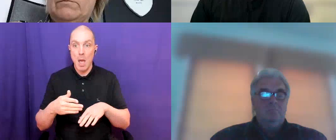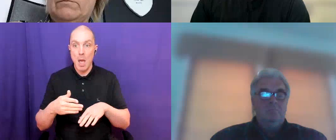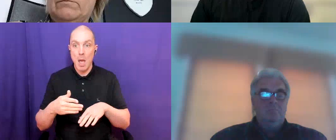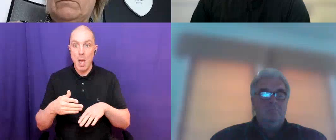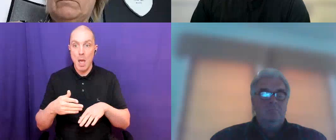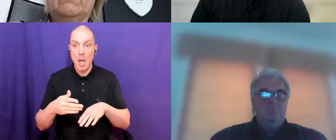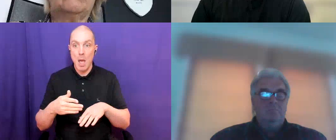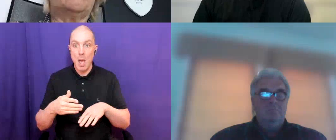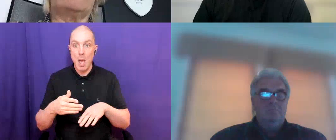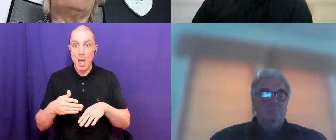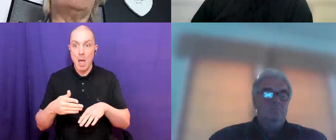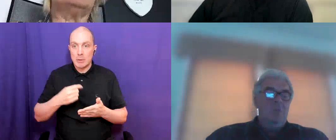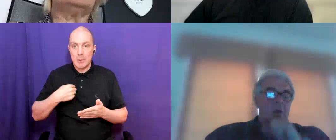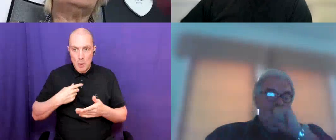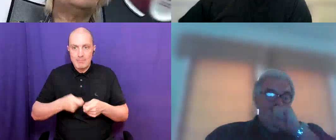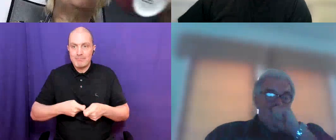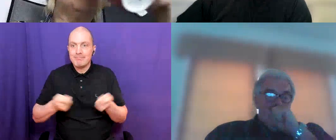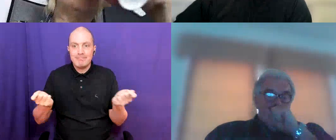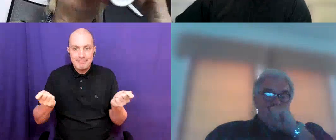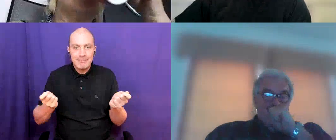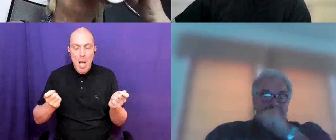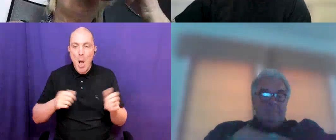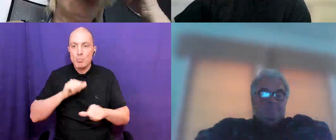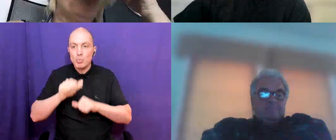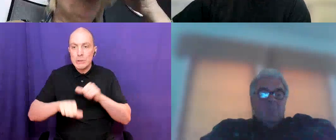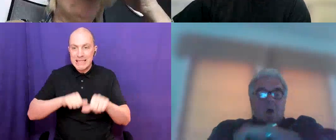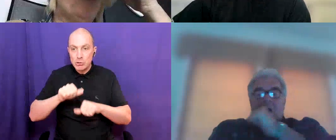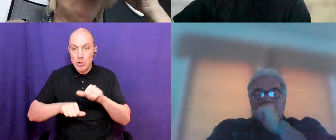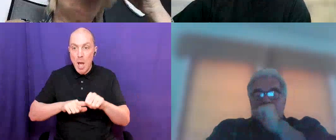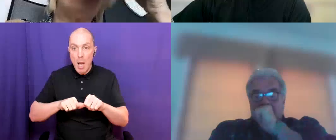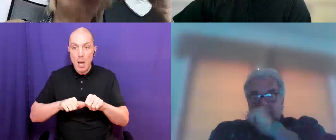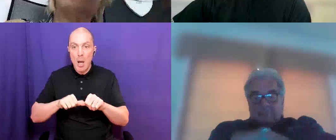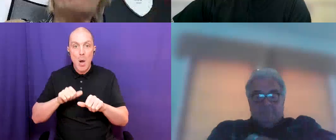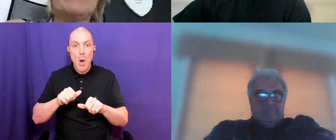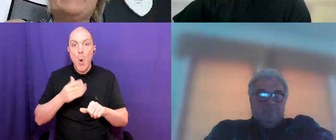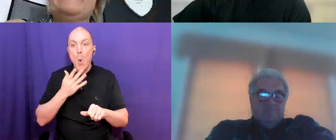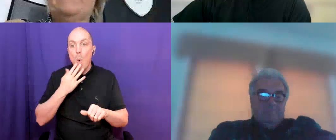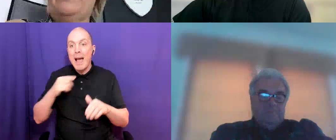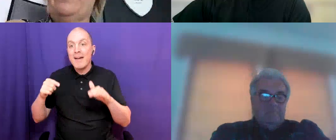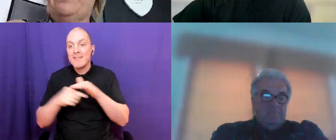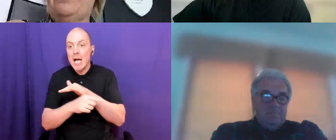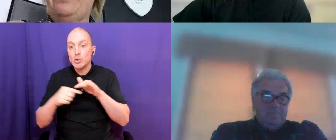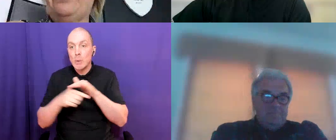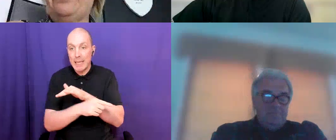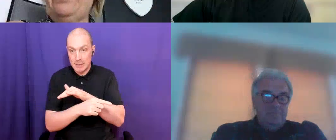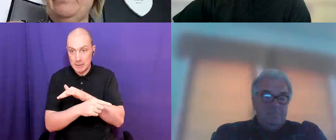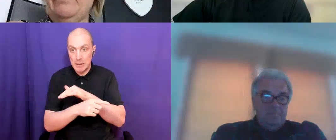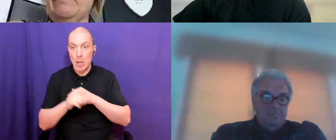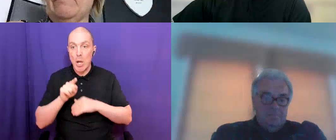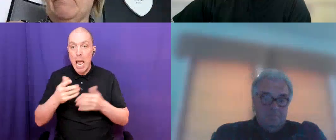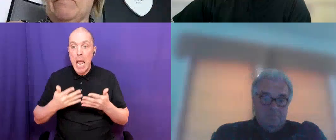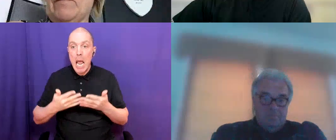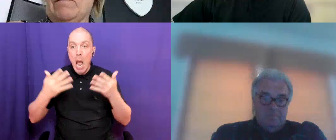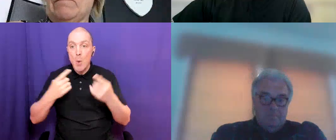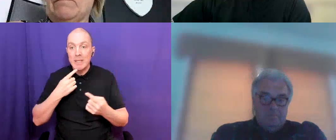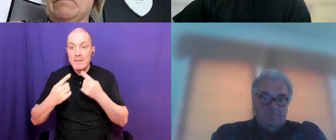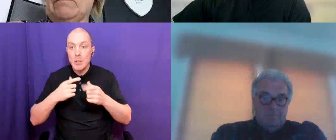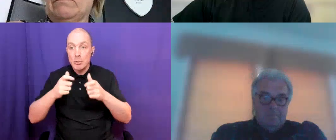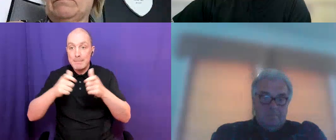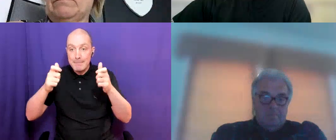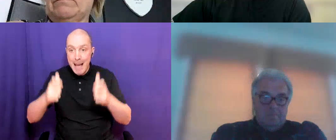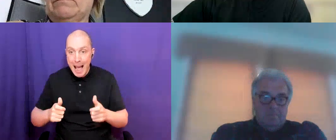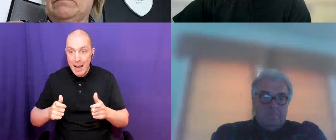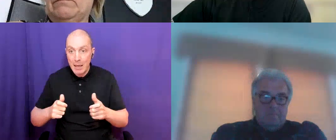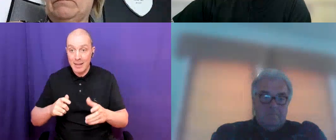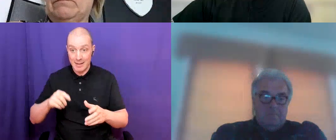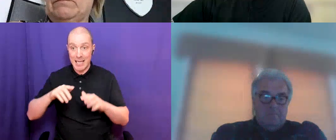should be followed if there is any need to evacuate the count centre. You will find these in the count information pack issued to all